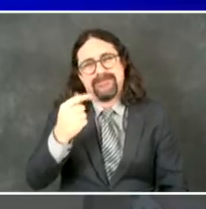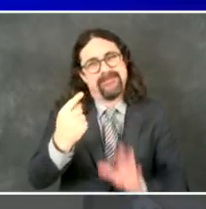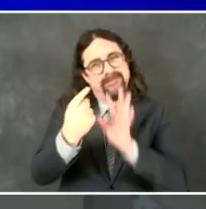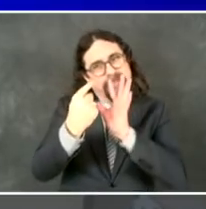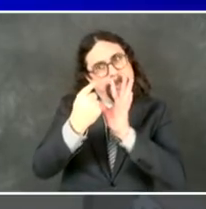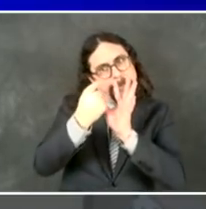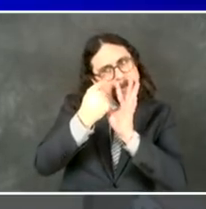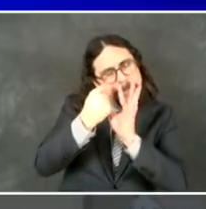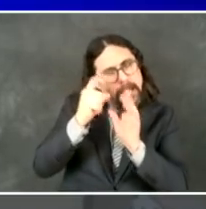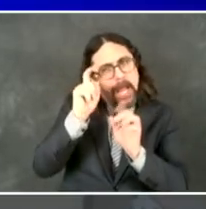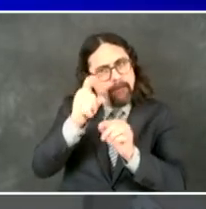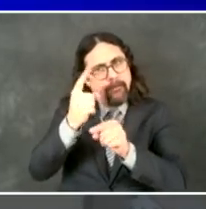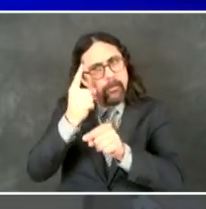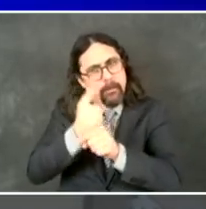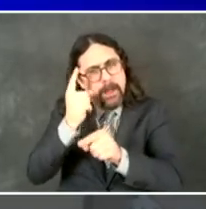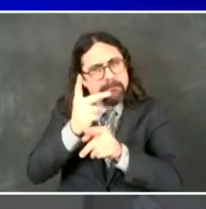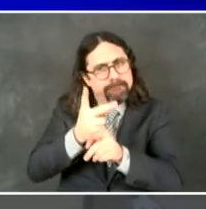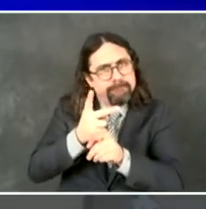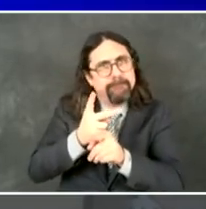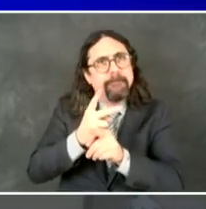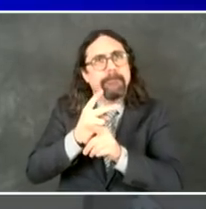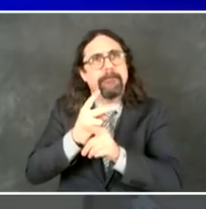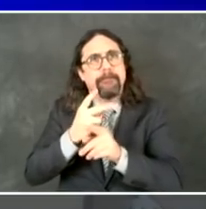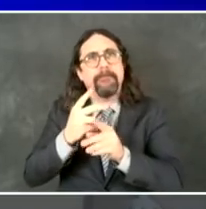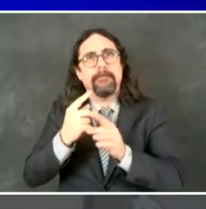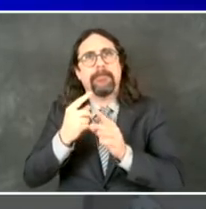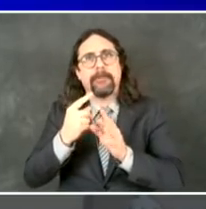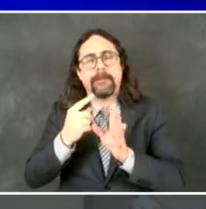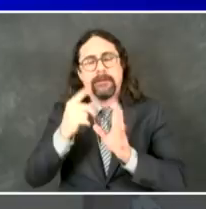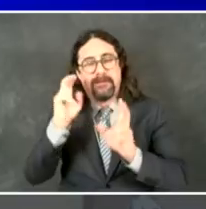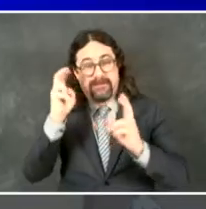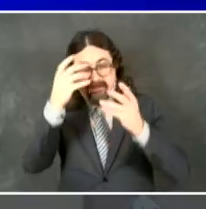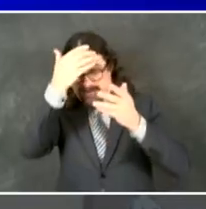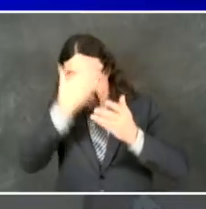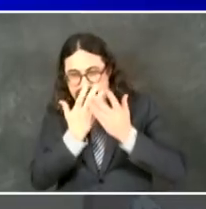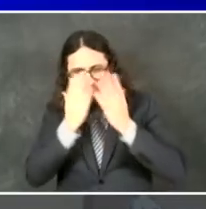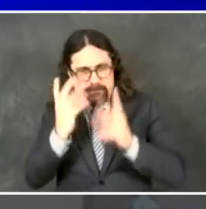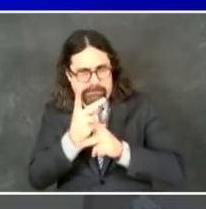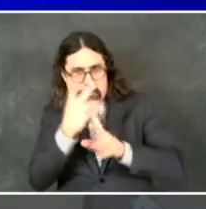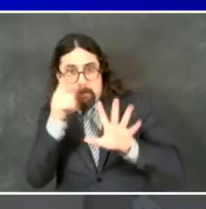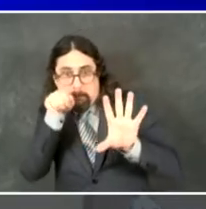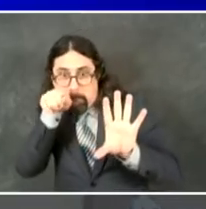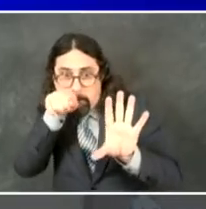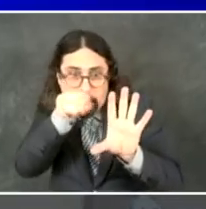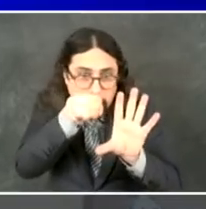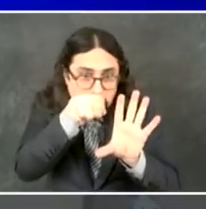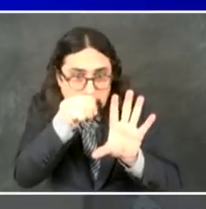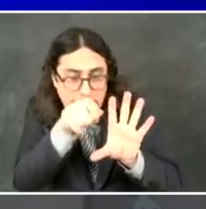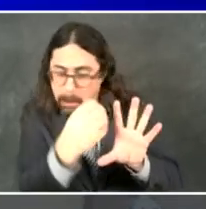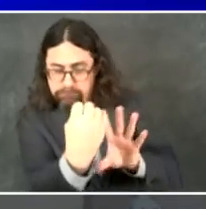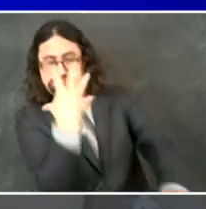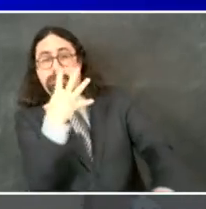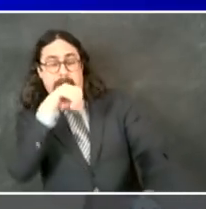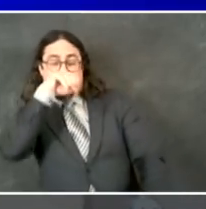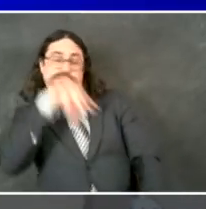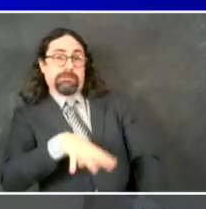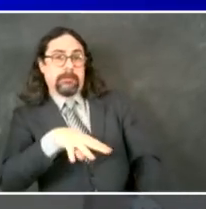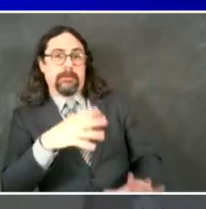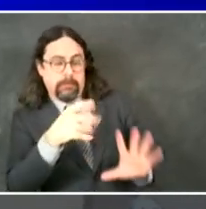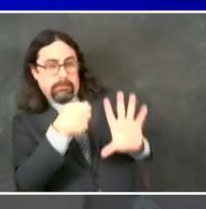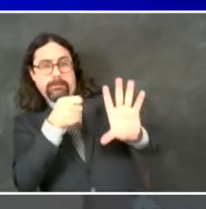precautions. And that was every single patient, every single person being tested, hour after hour, day after